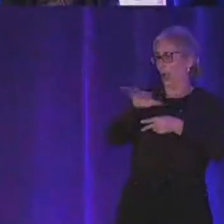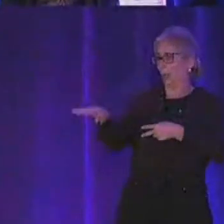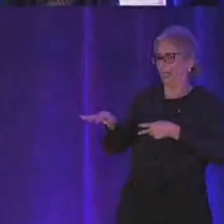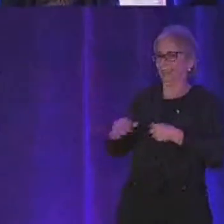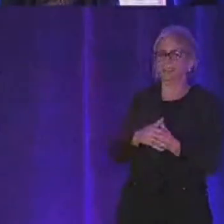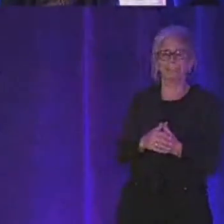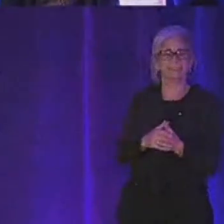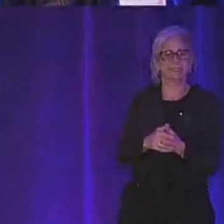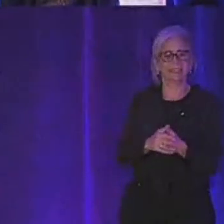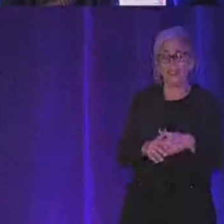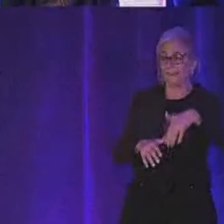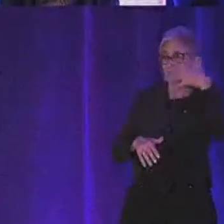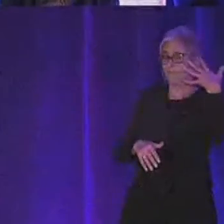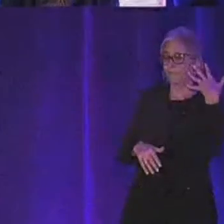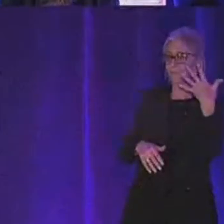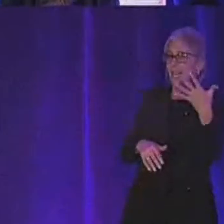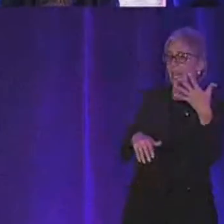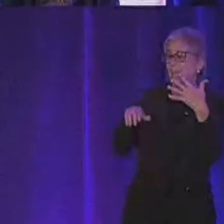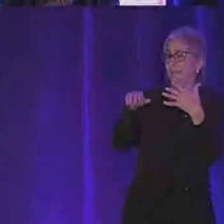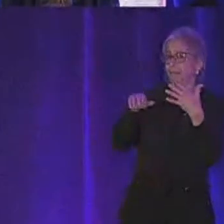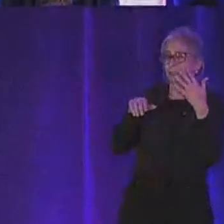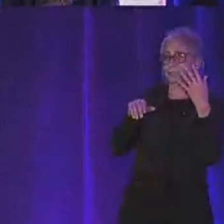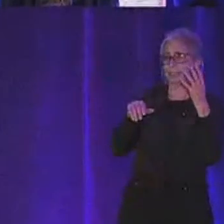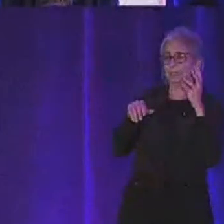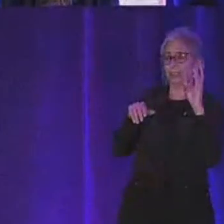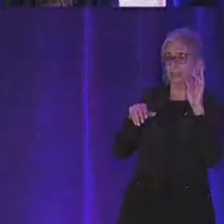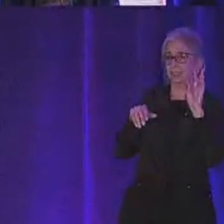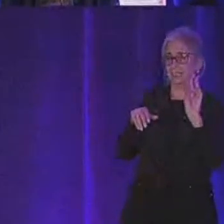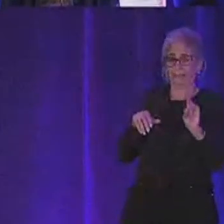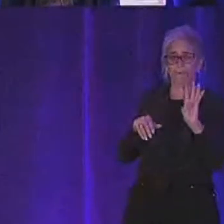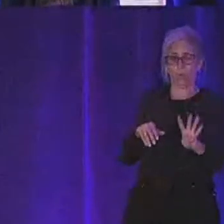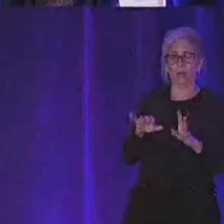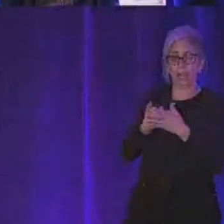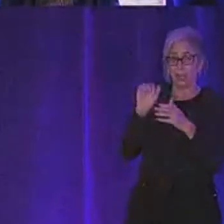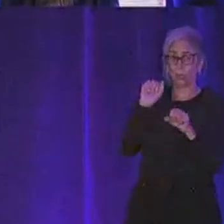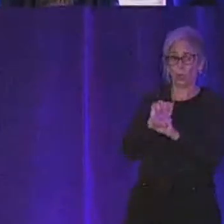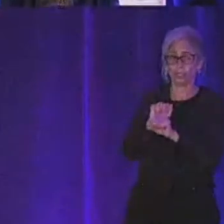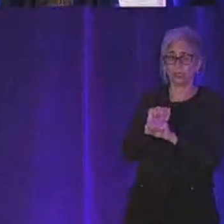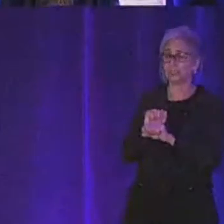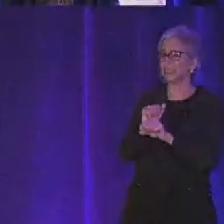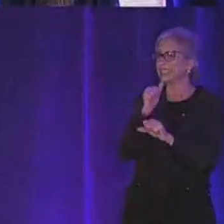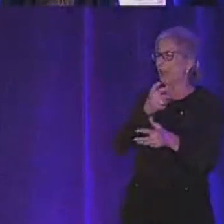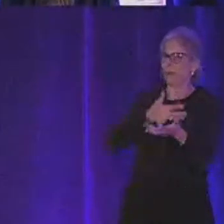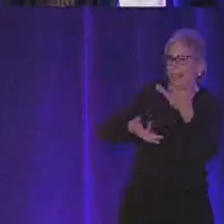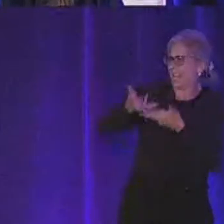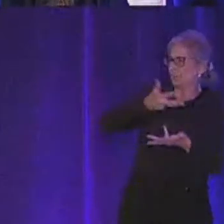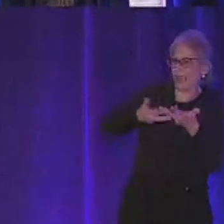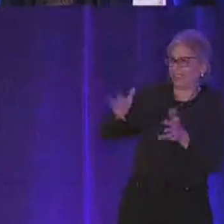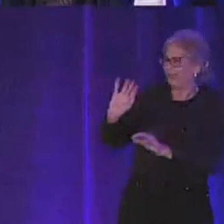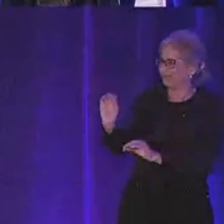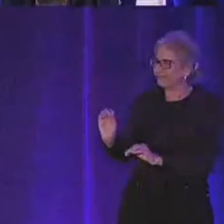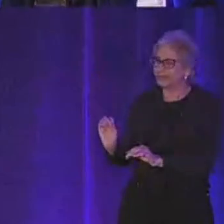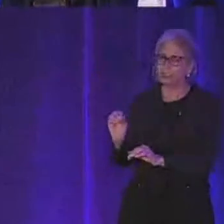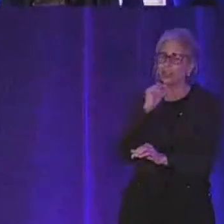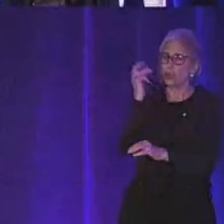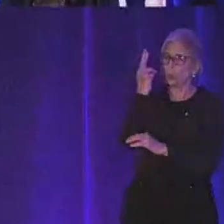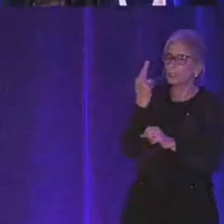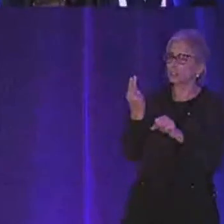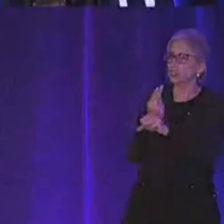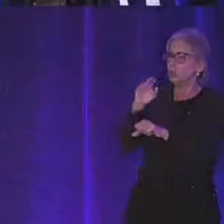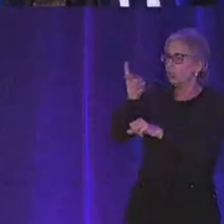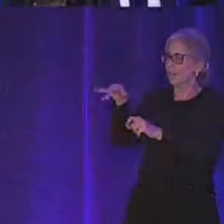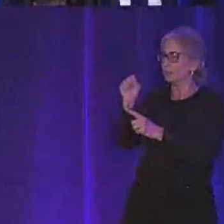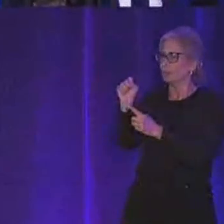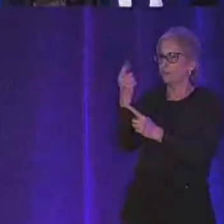localhost 51743. There we go. Okay, so that works, but it's not really interactive. There's literally no reason to use JavaScript for this. I